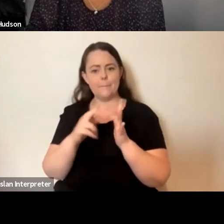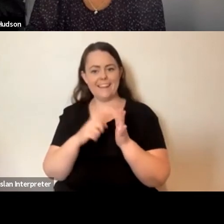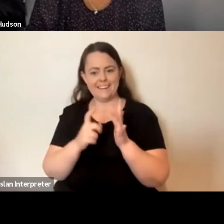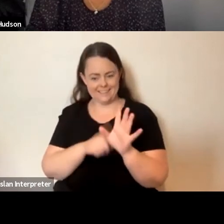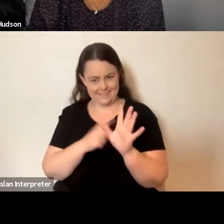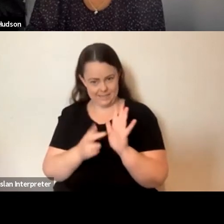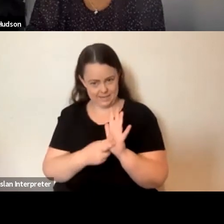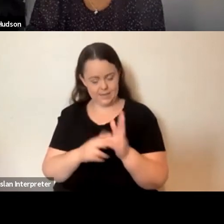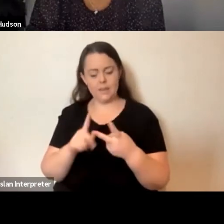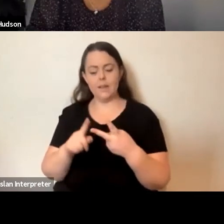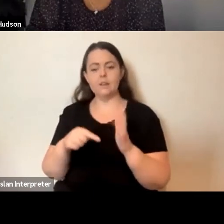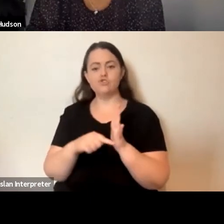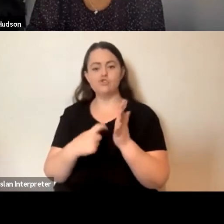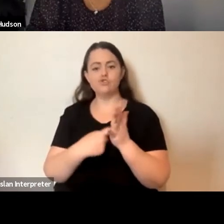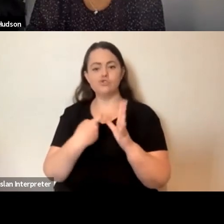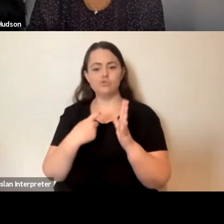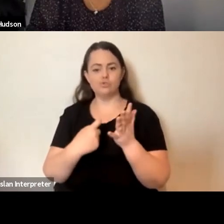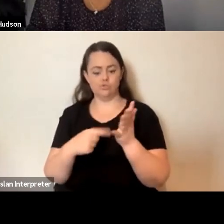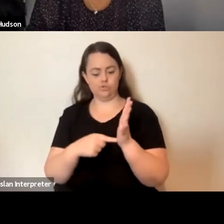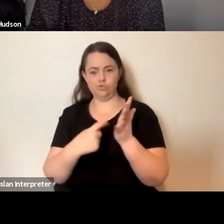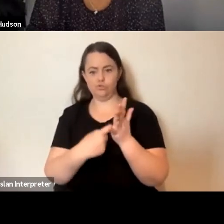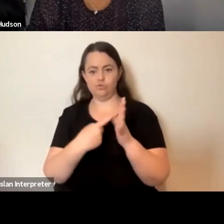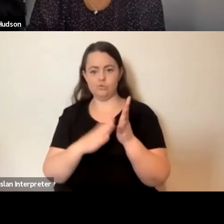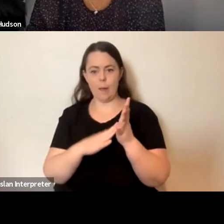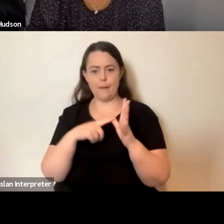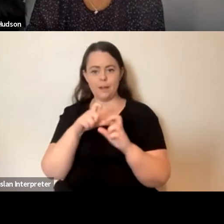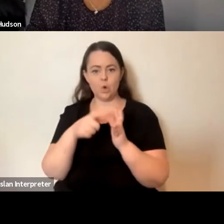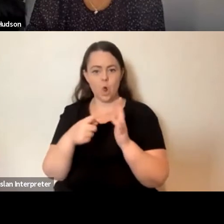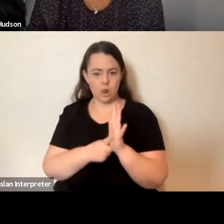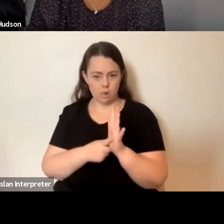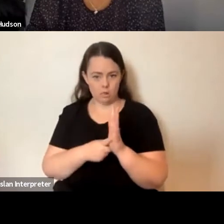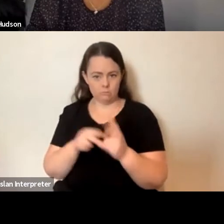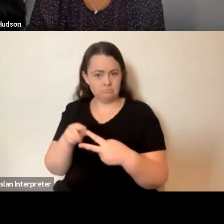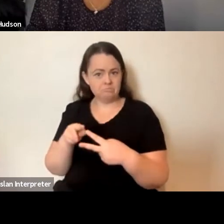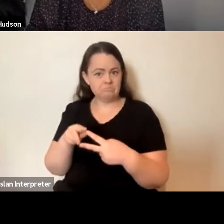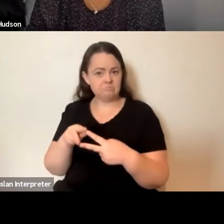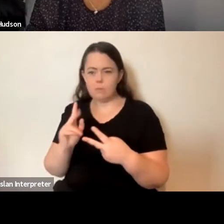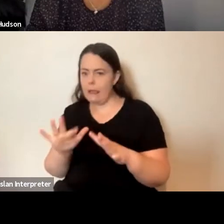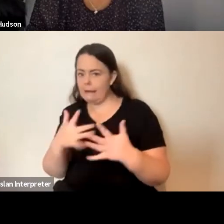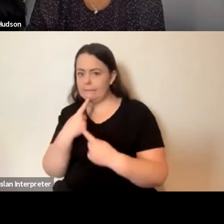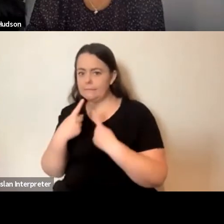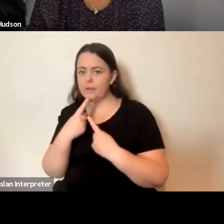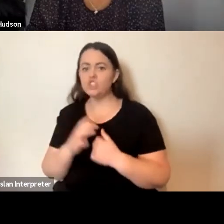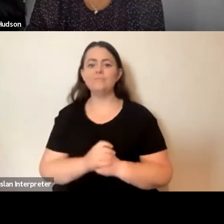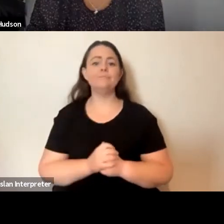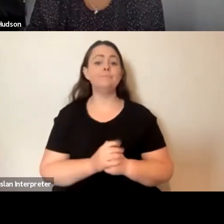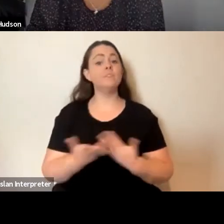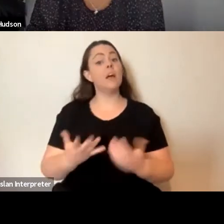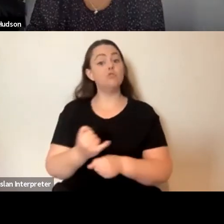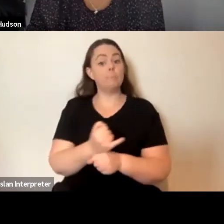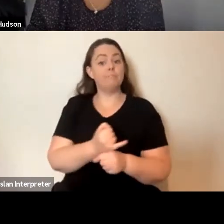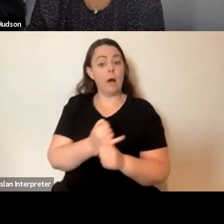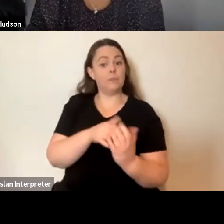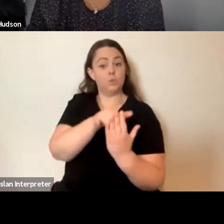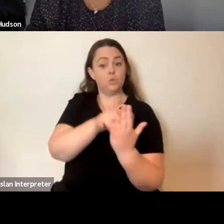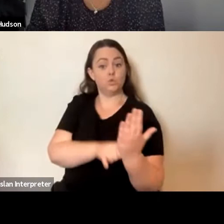Yeah, so I didn't present that data and a lot of the pharmaceutical opioid data because we haven't seen changes this year.